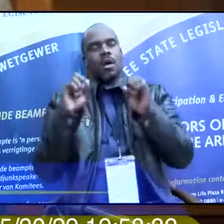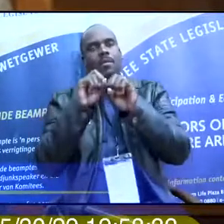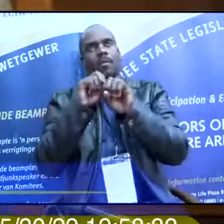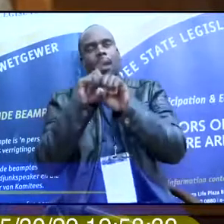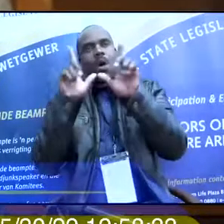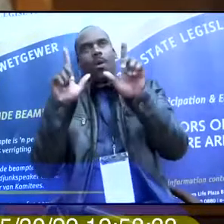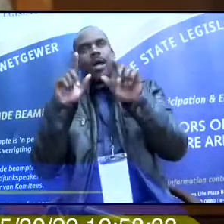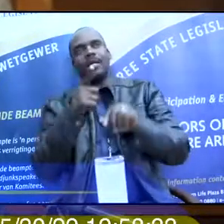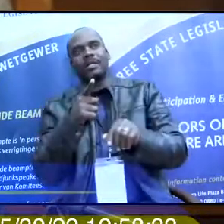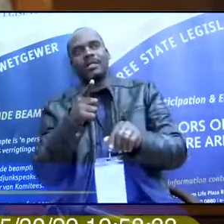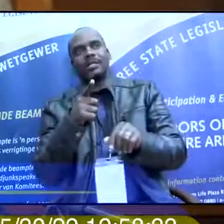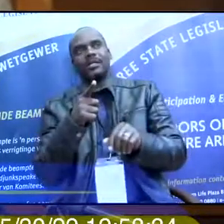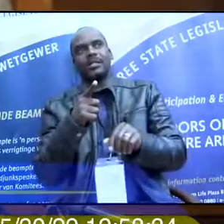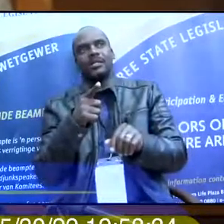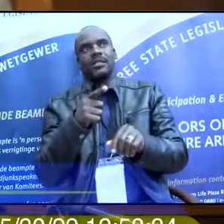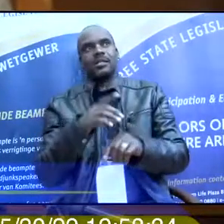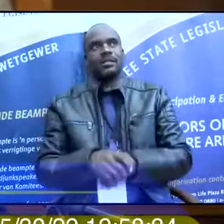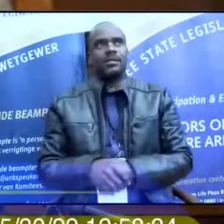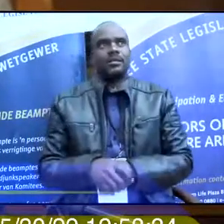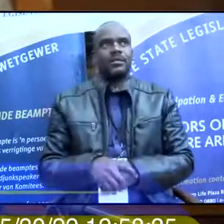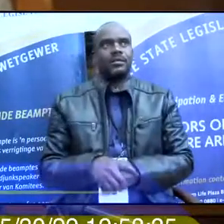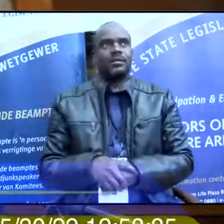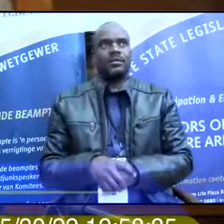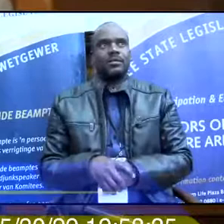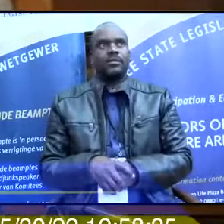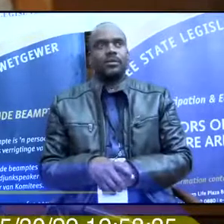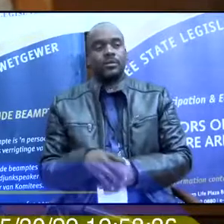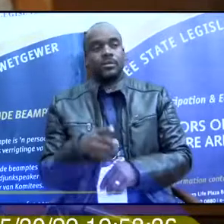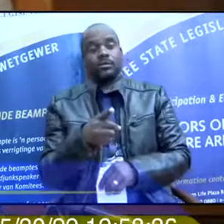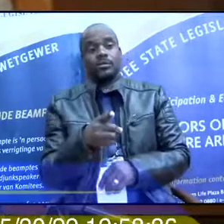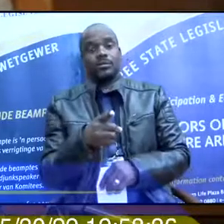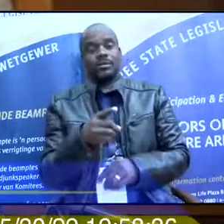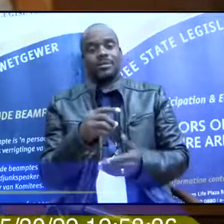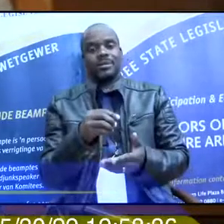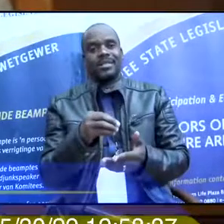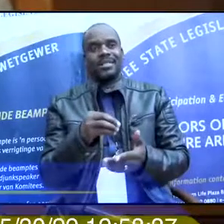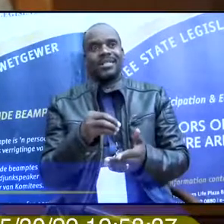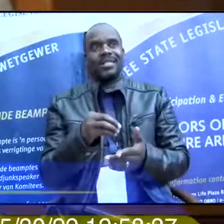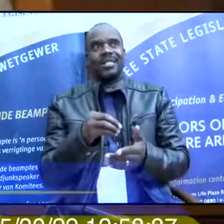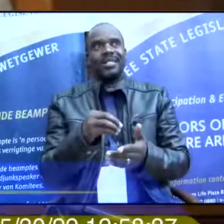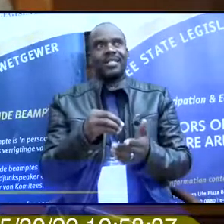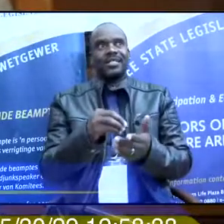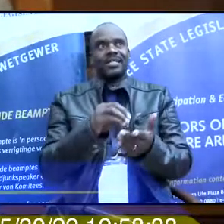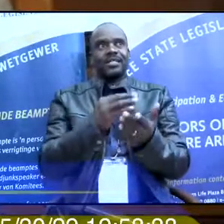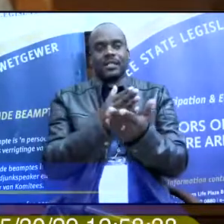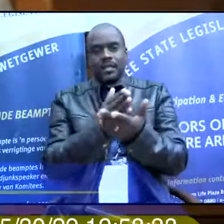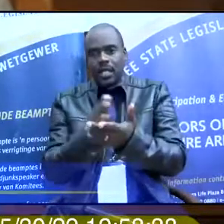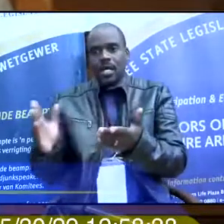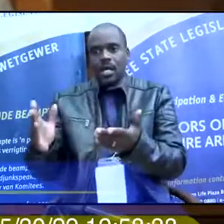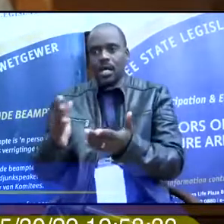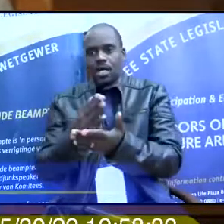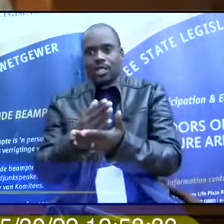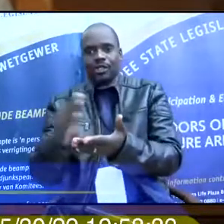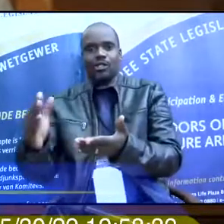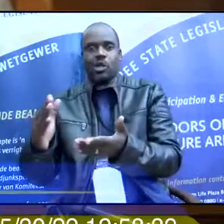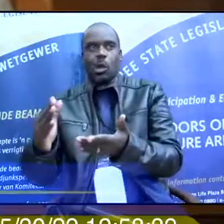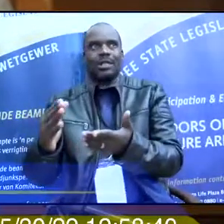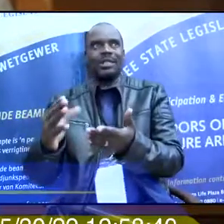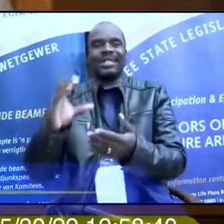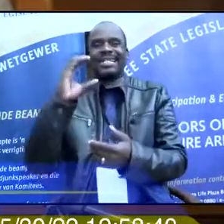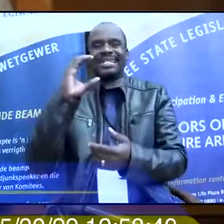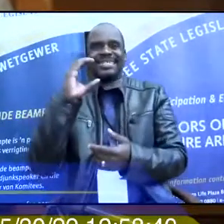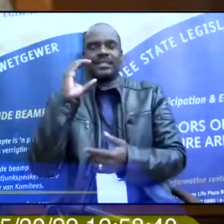even boldly issued a memo taking aways the functions of the service chief executive